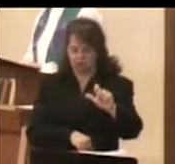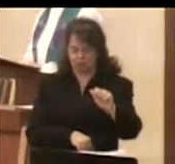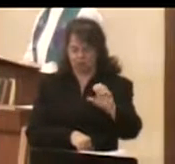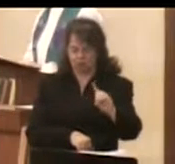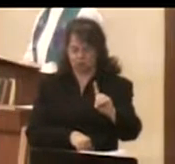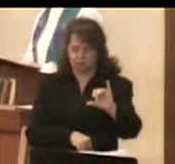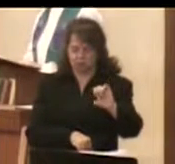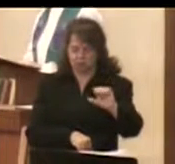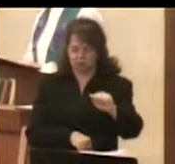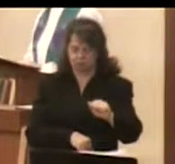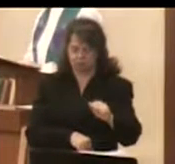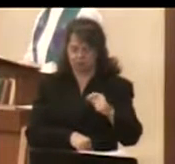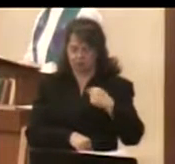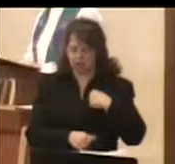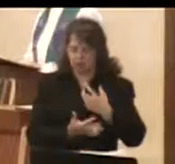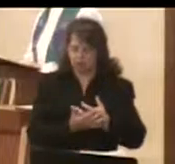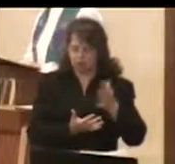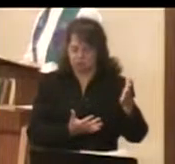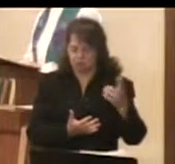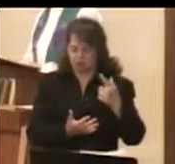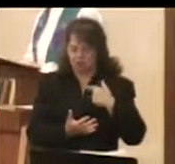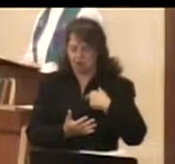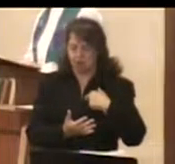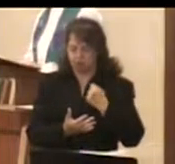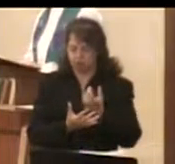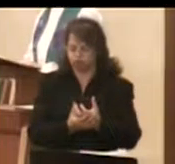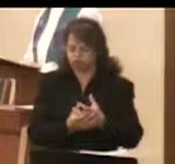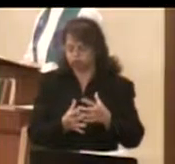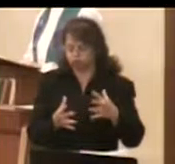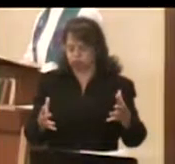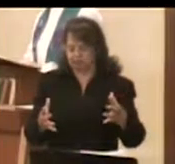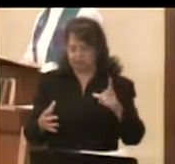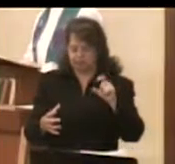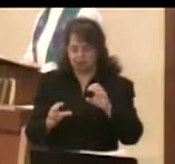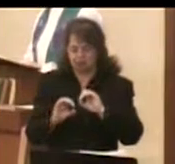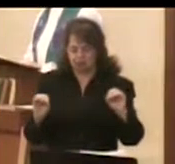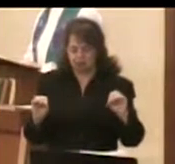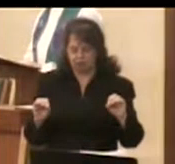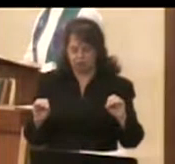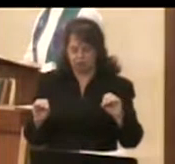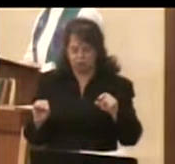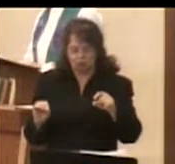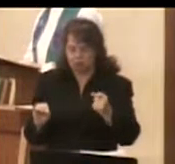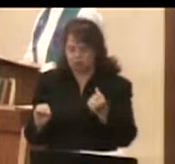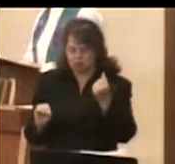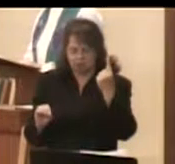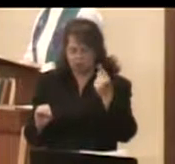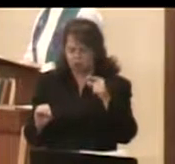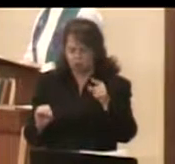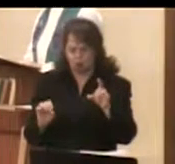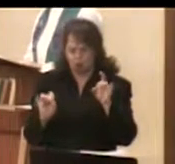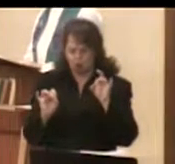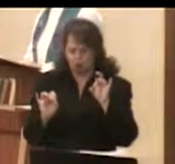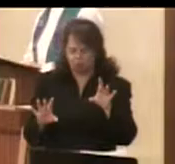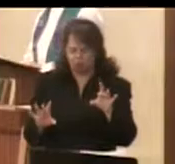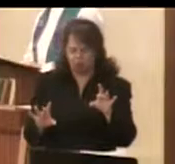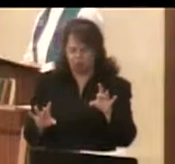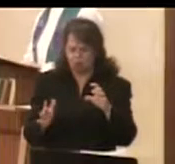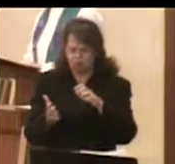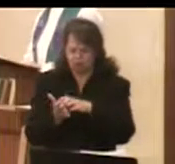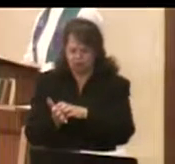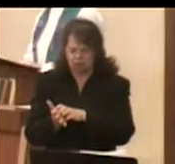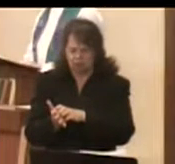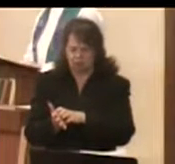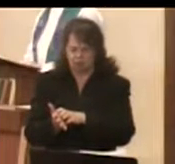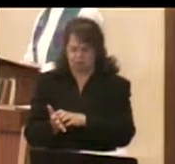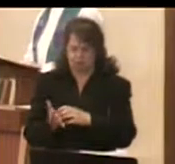have prospered, and I need nothing. You do not realize that you are wretched, pitiable, poor, blind,